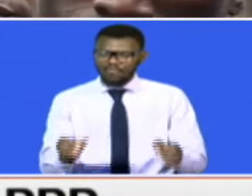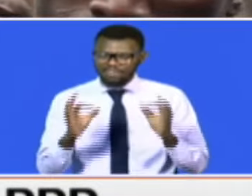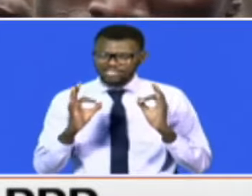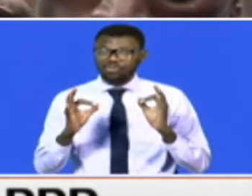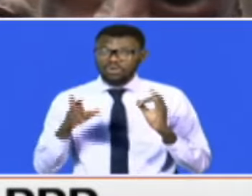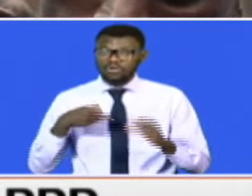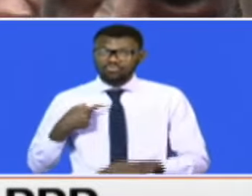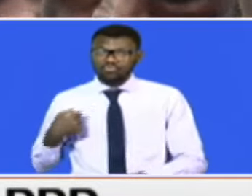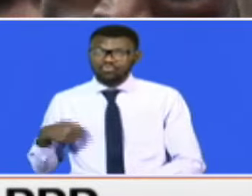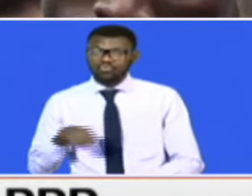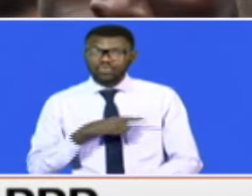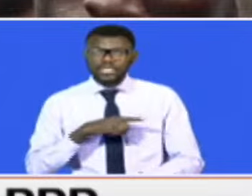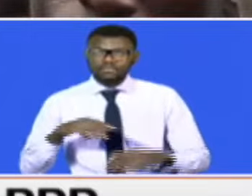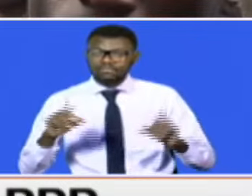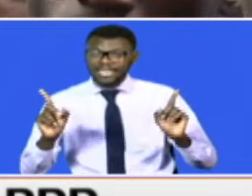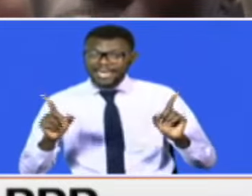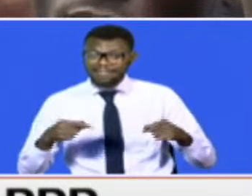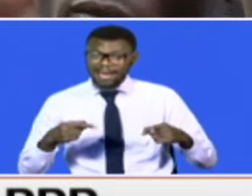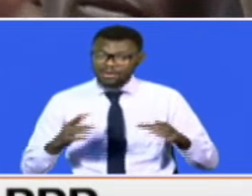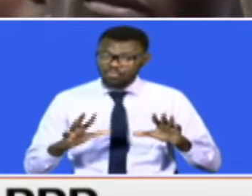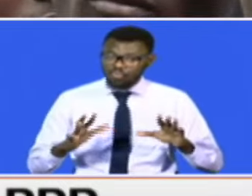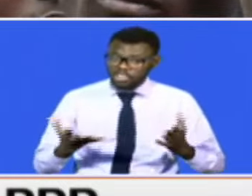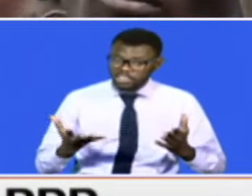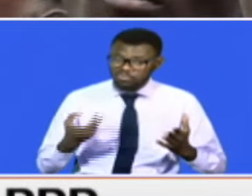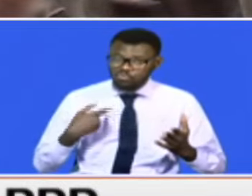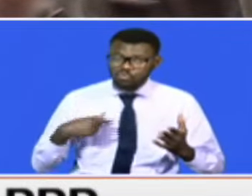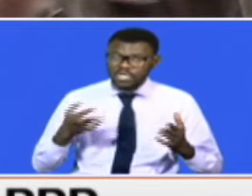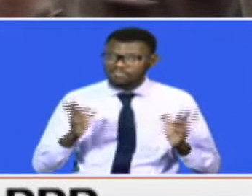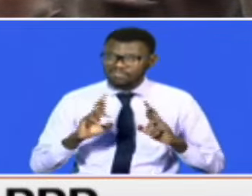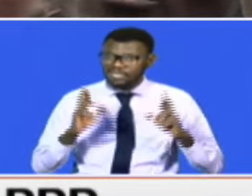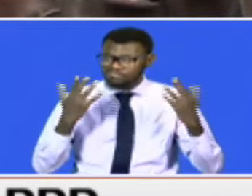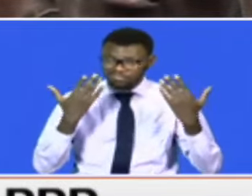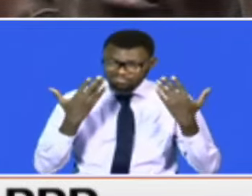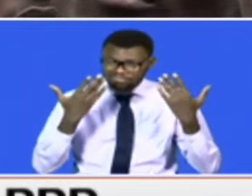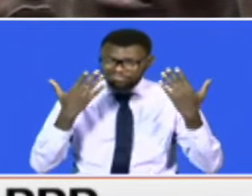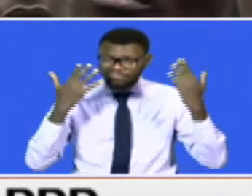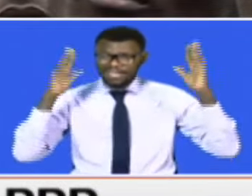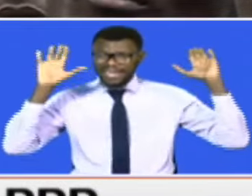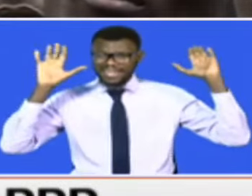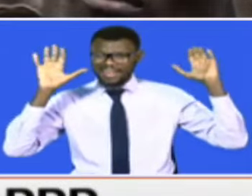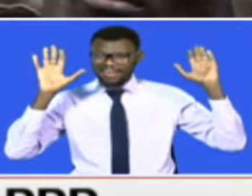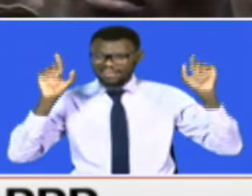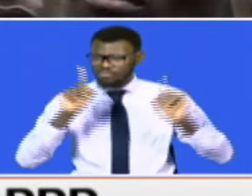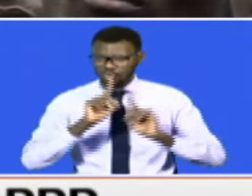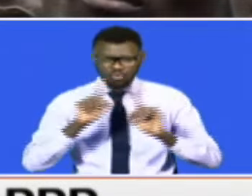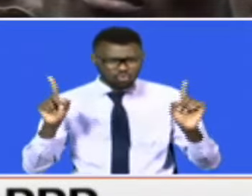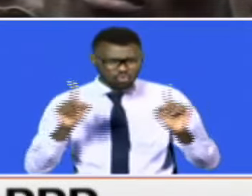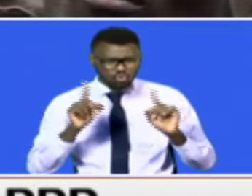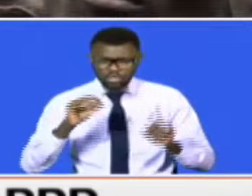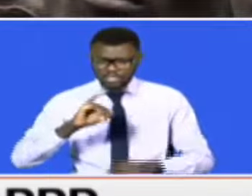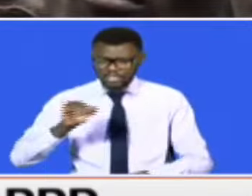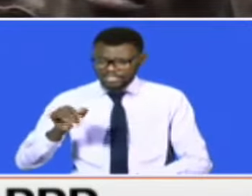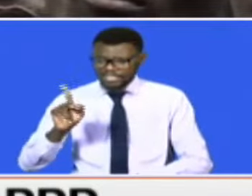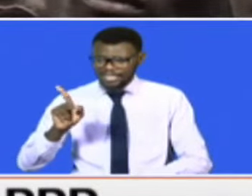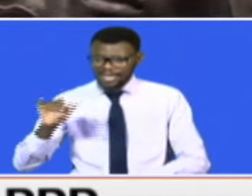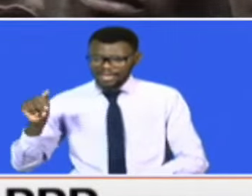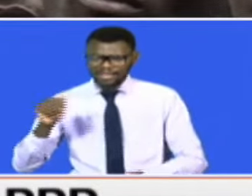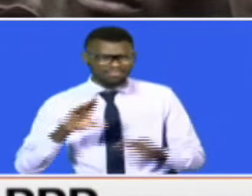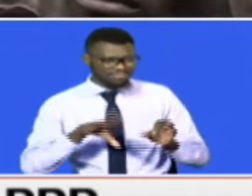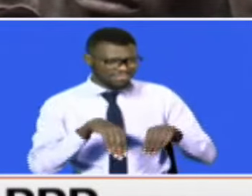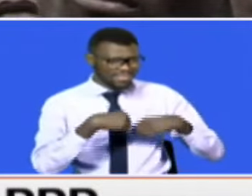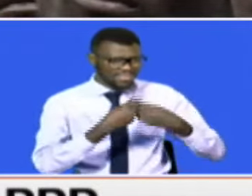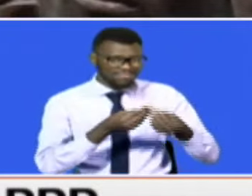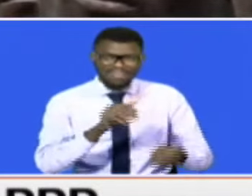we are not willing to surrender JKIA to Adani. And